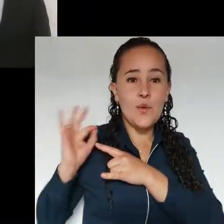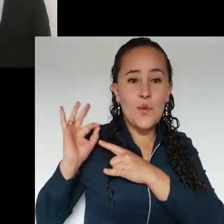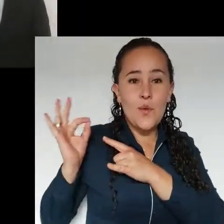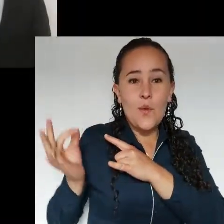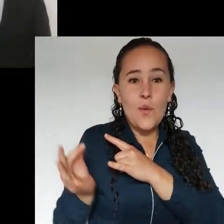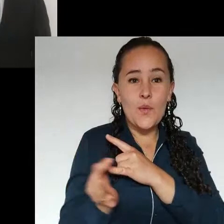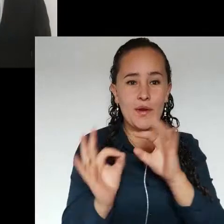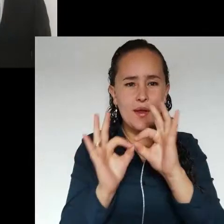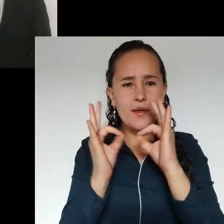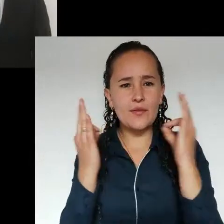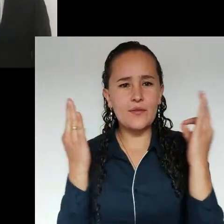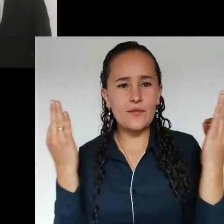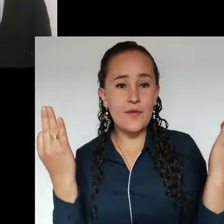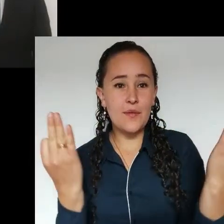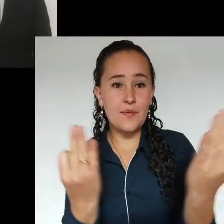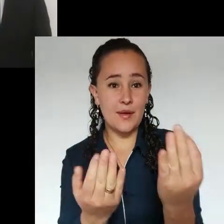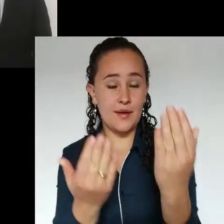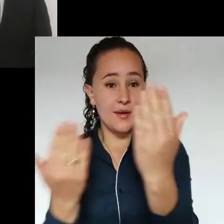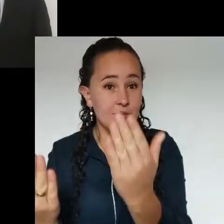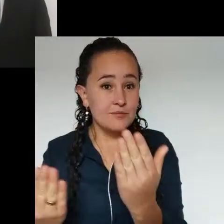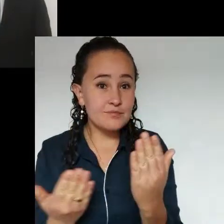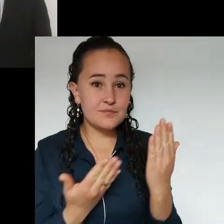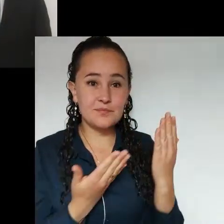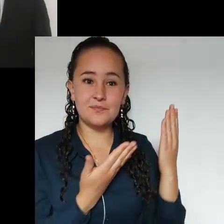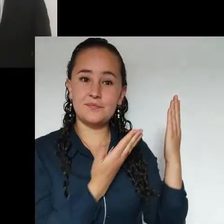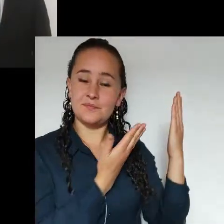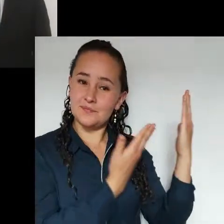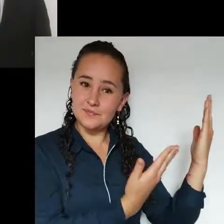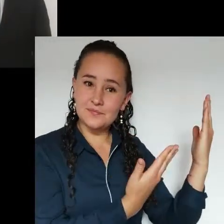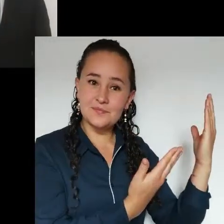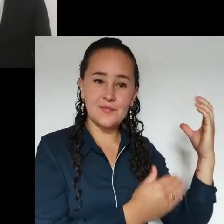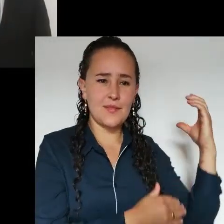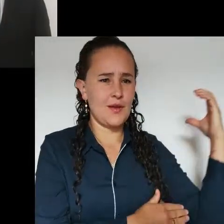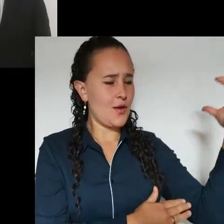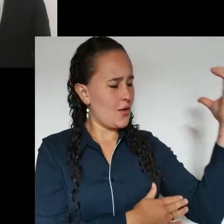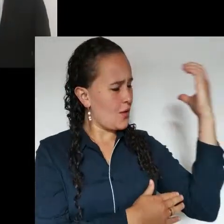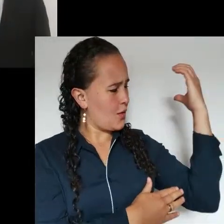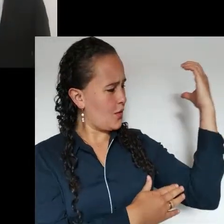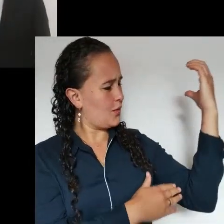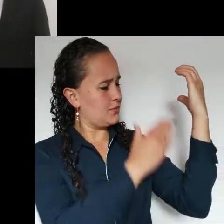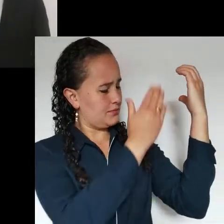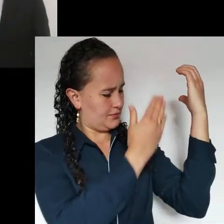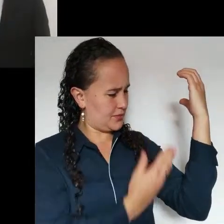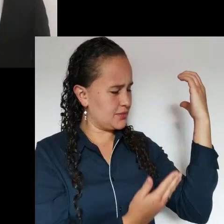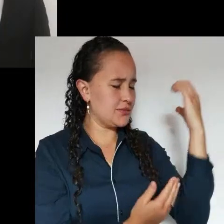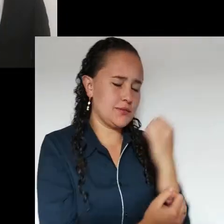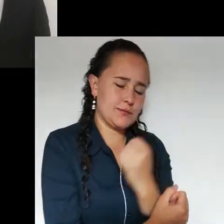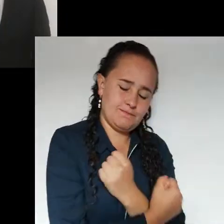Familia unadista adelante, por Colombia luchar.